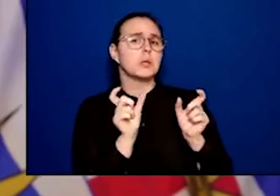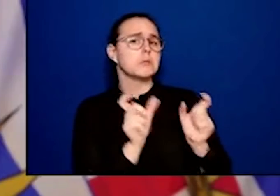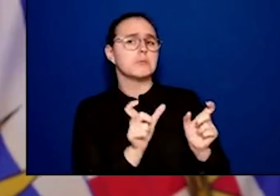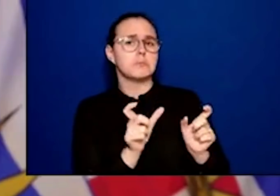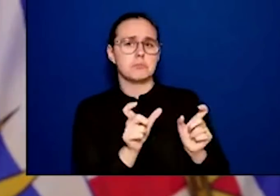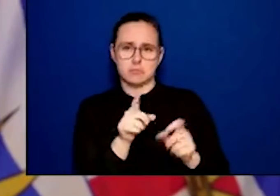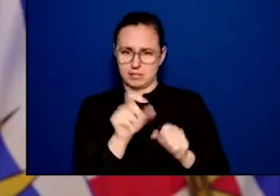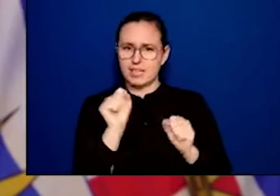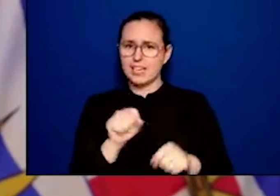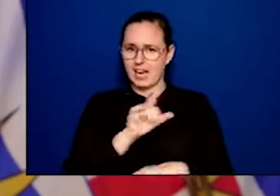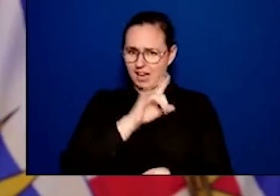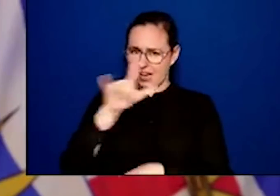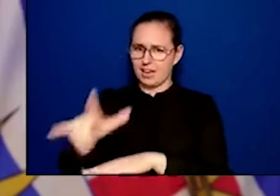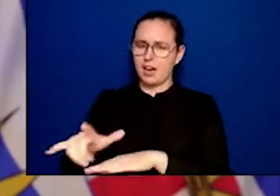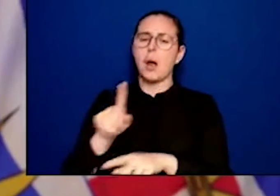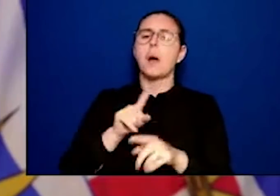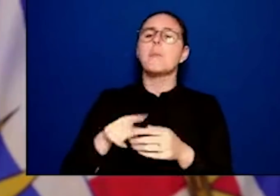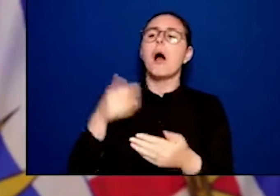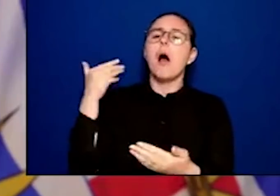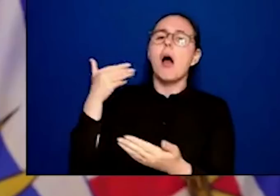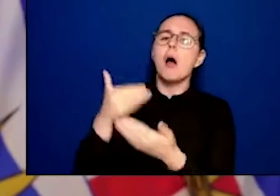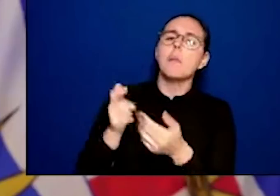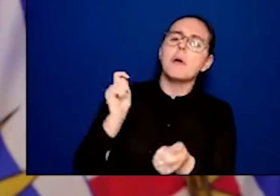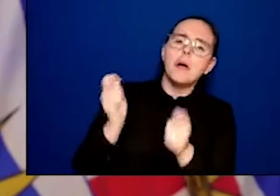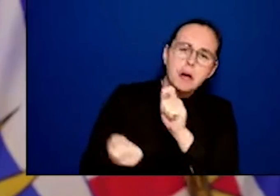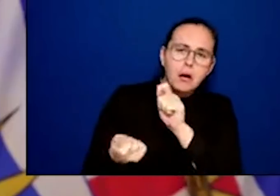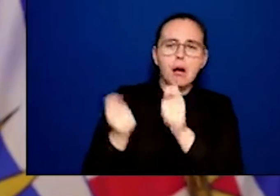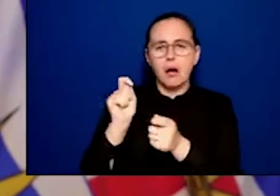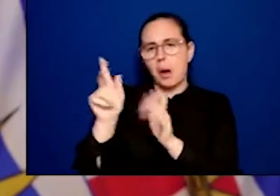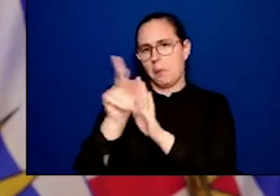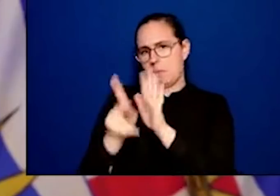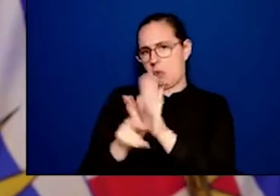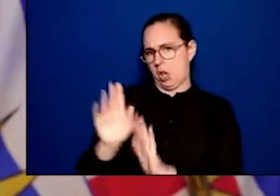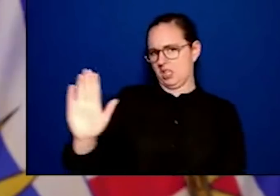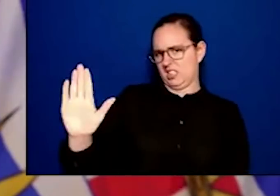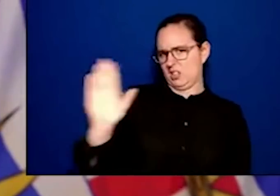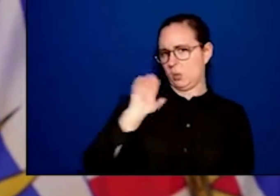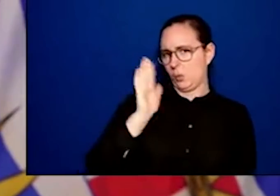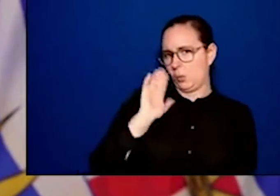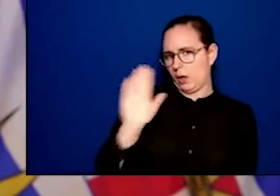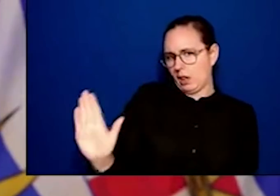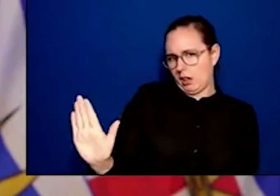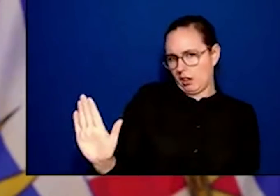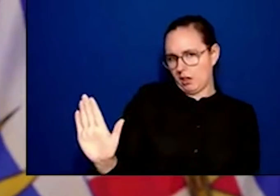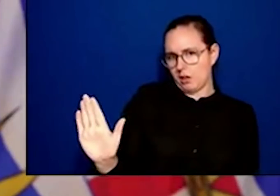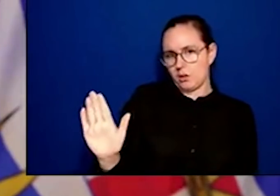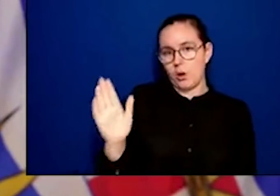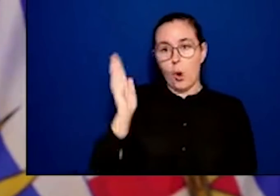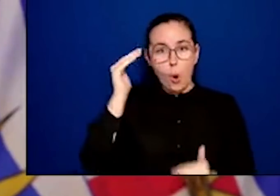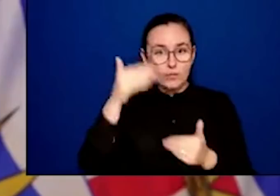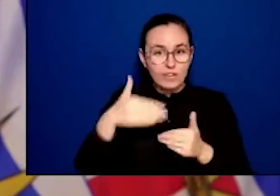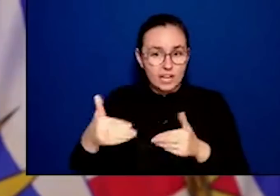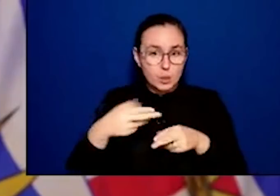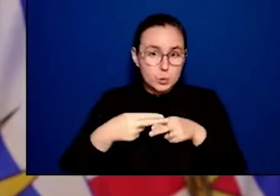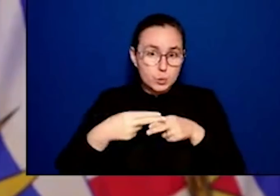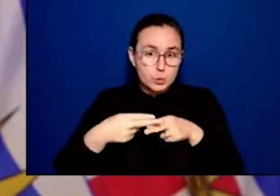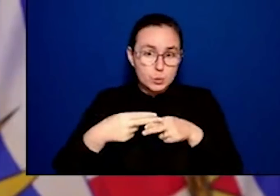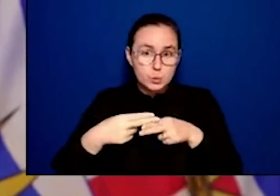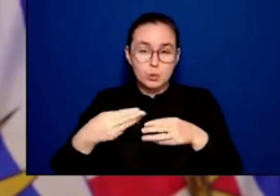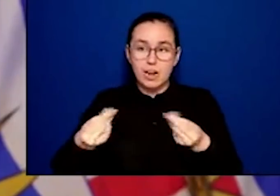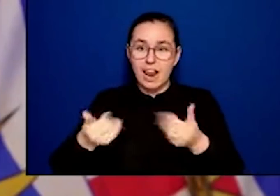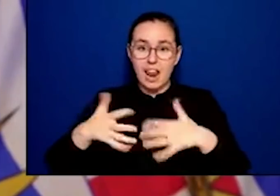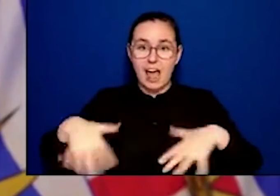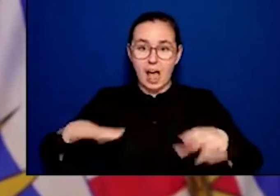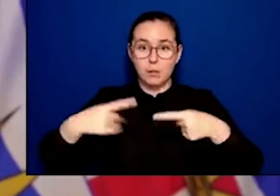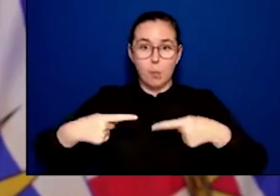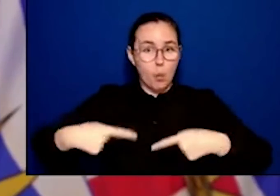we get closer to hopefully the land border opening. And we are working very closely with counterparts in the U.S. Centers for Disease Control to make sure that